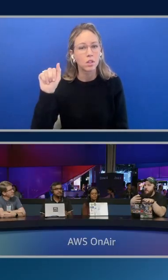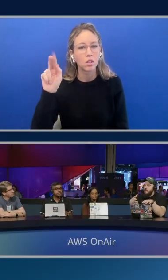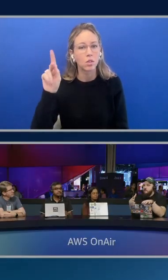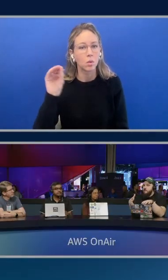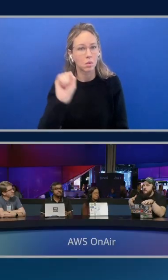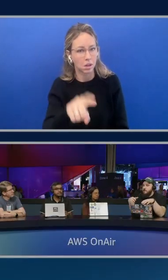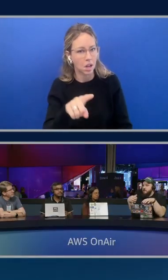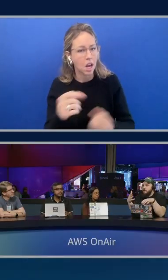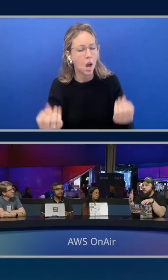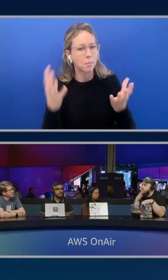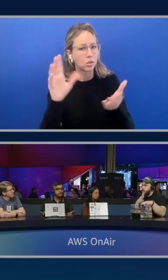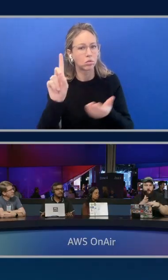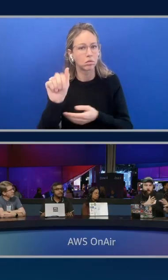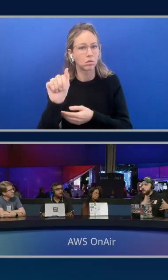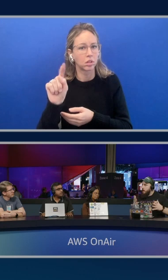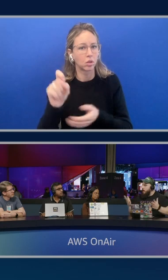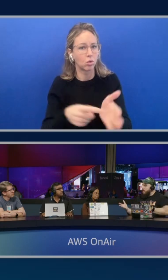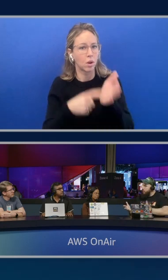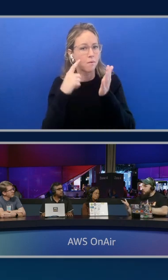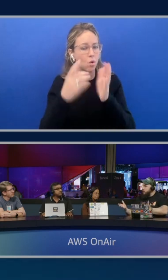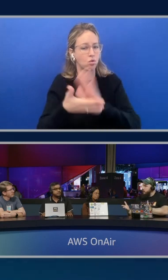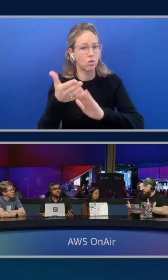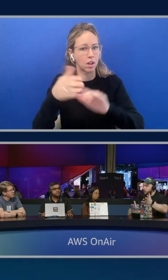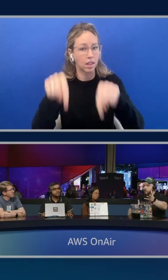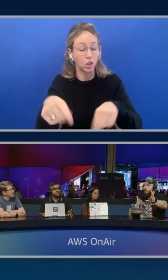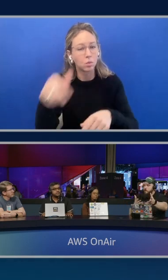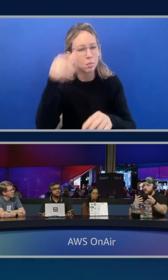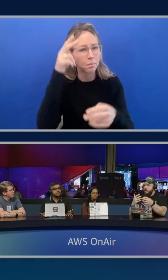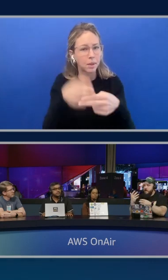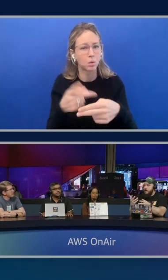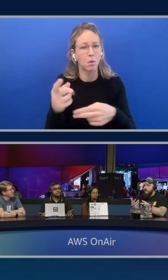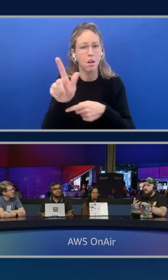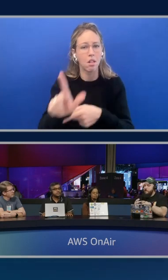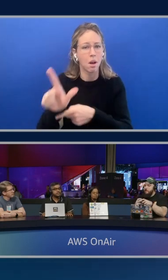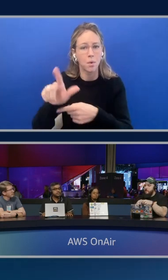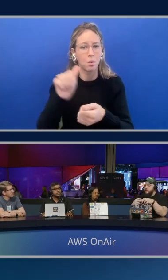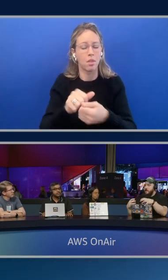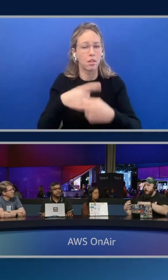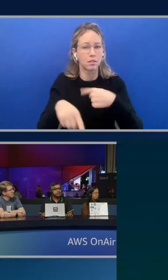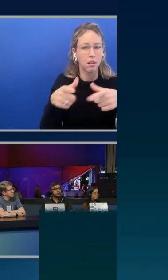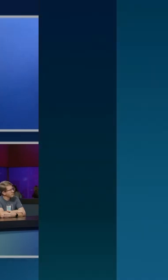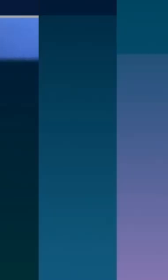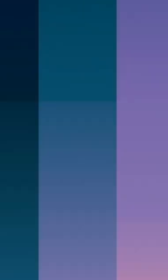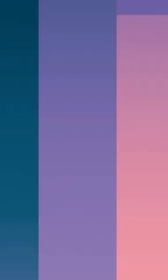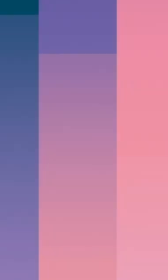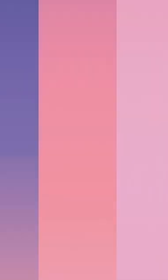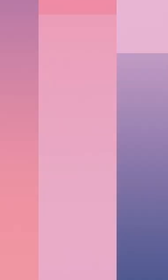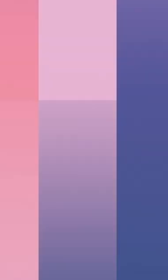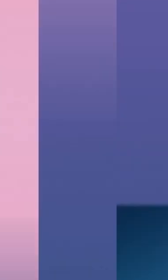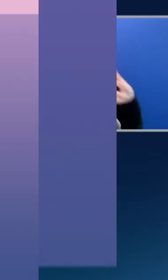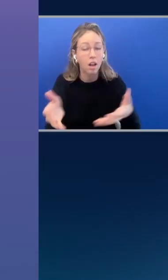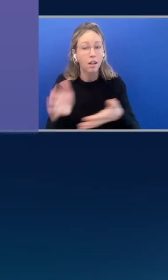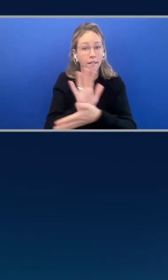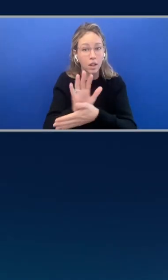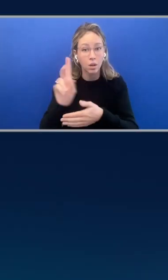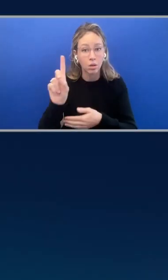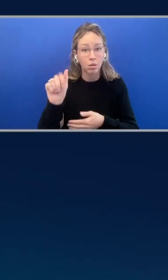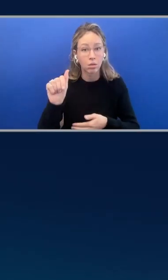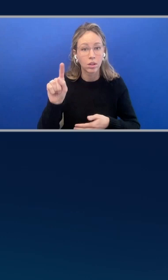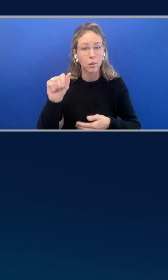of generate these things? Because I assume you mentioned a library with sign language videos. Is that a lot of video data that we have to throw